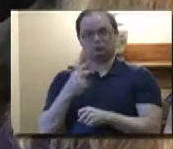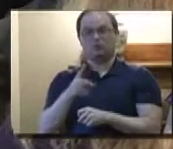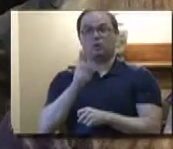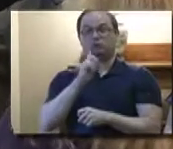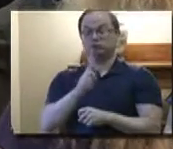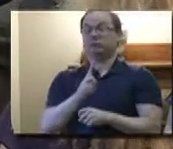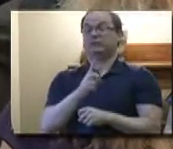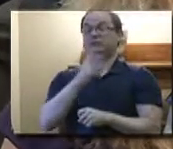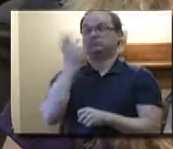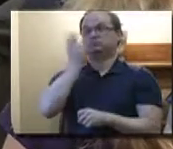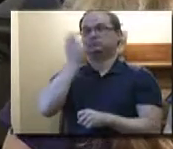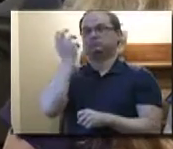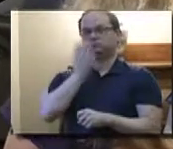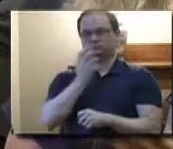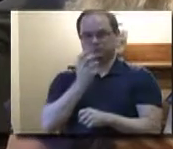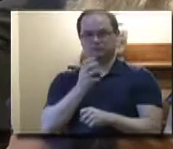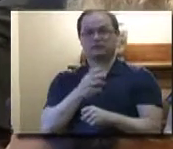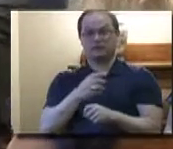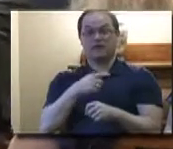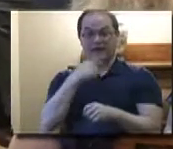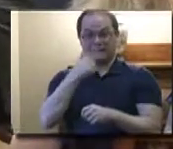riveting.